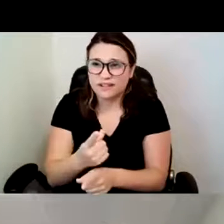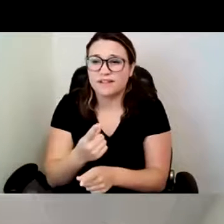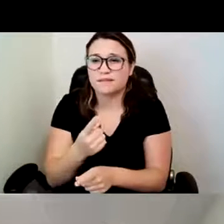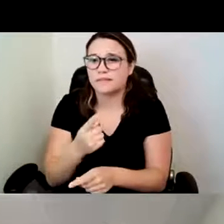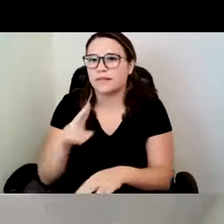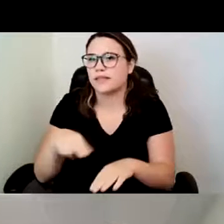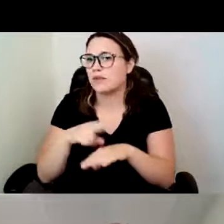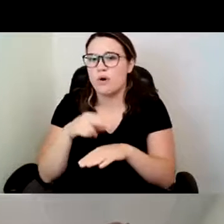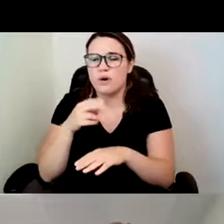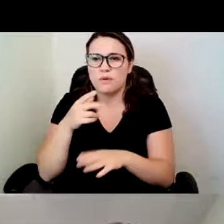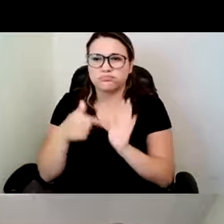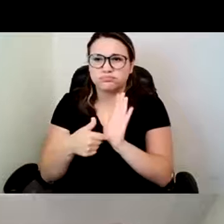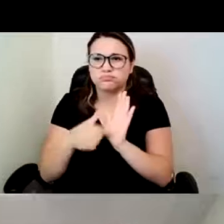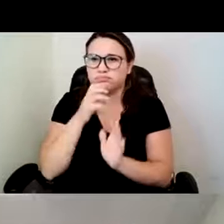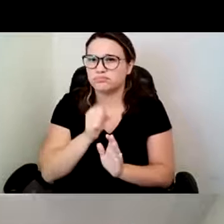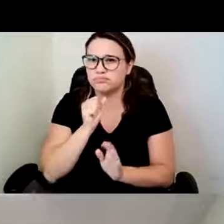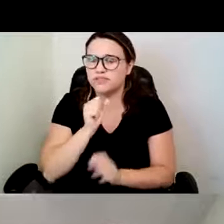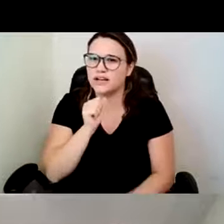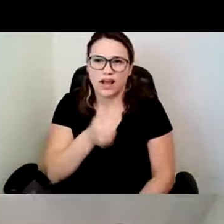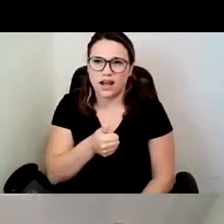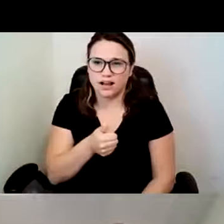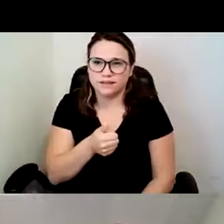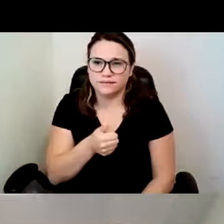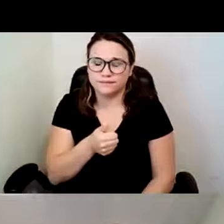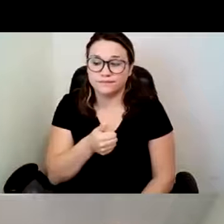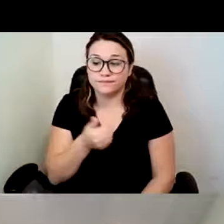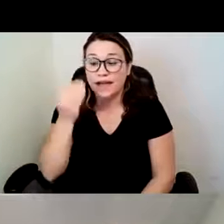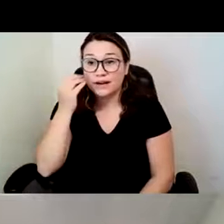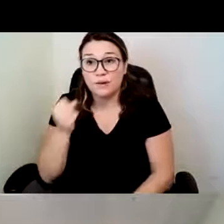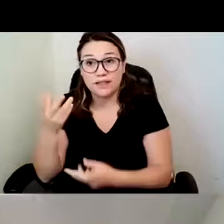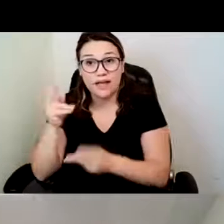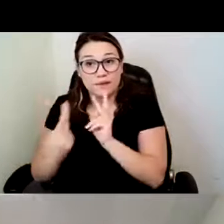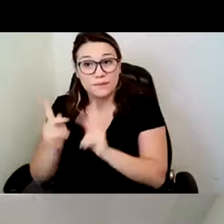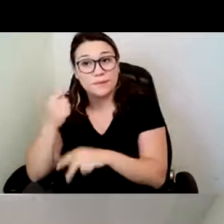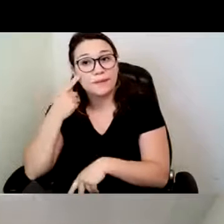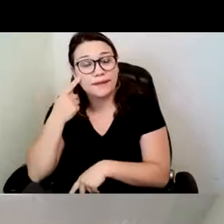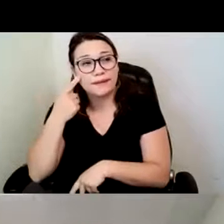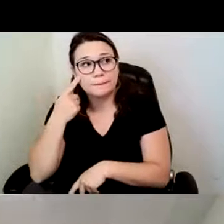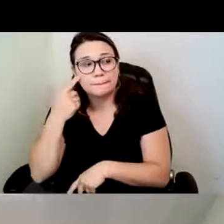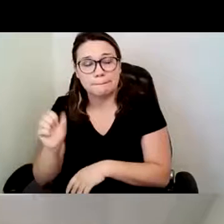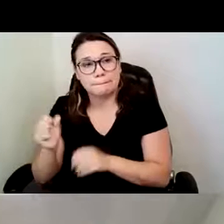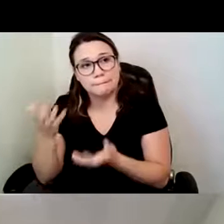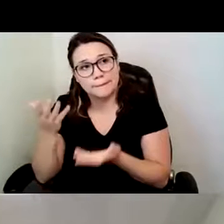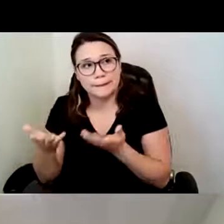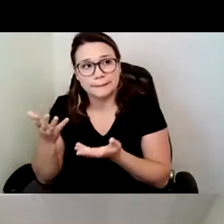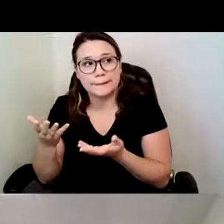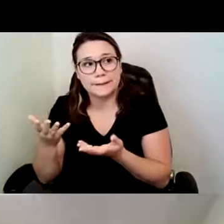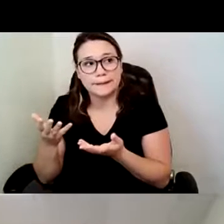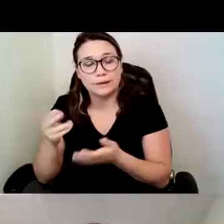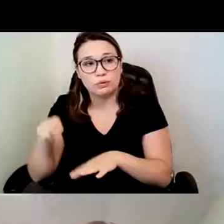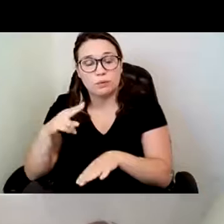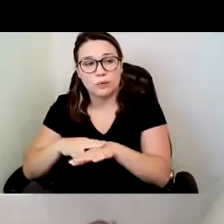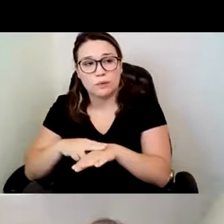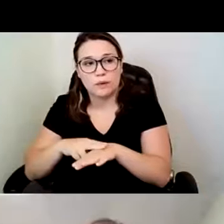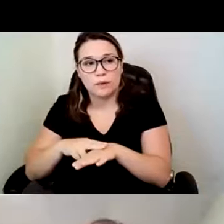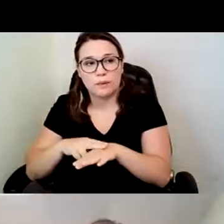aging. They're not. I know a lot of people want to think they are, but they're not for a lot